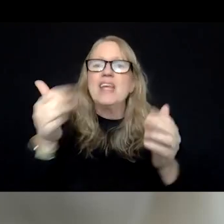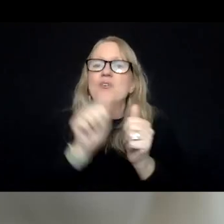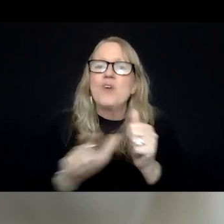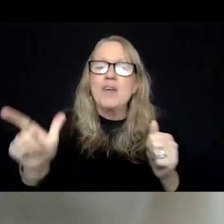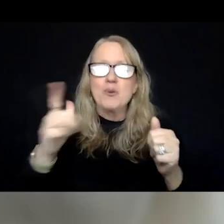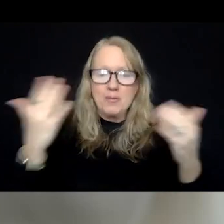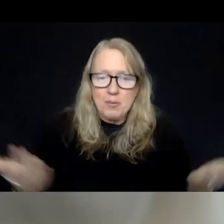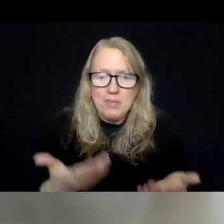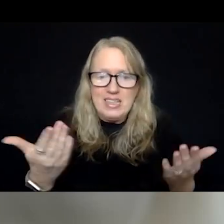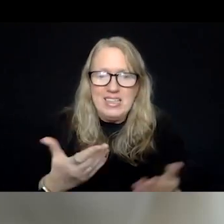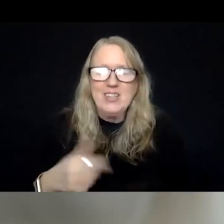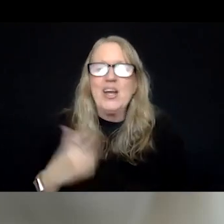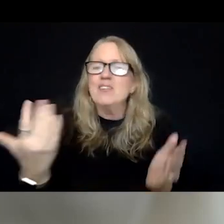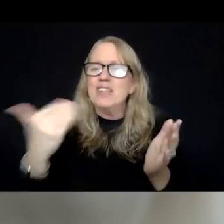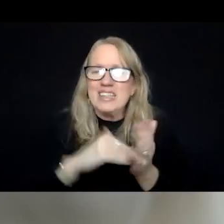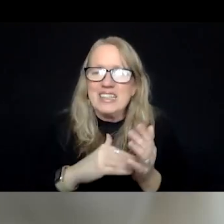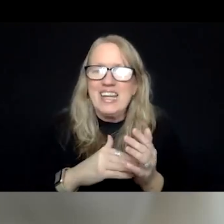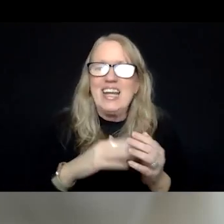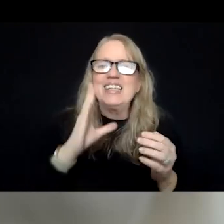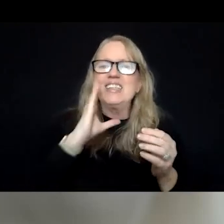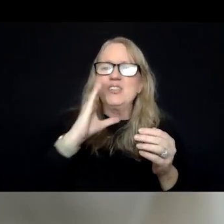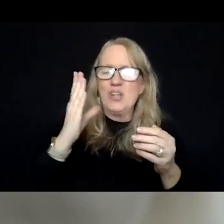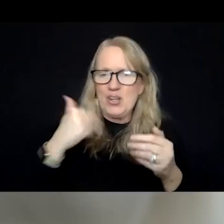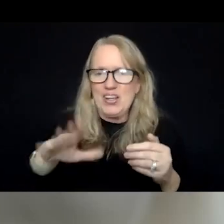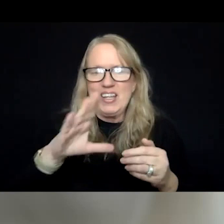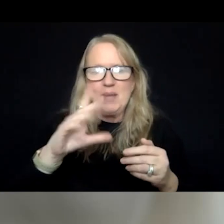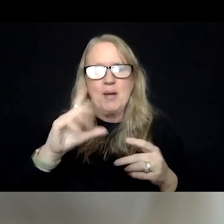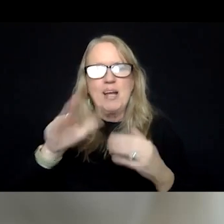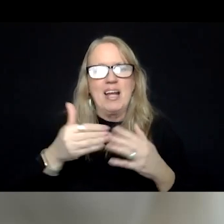being here. Again, Aisha Delaney Rumsey, Chief Strategic